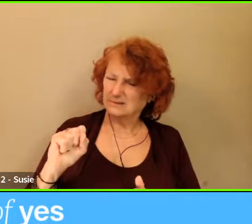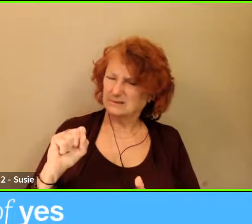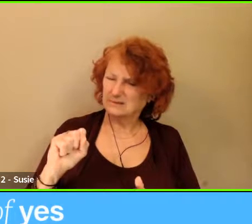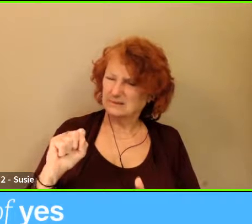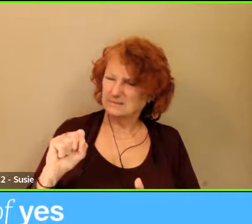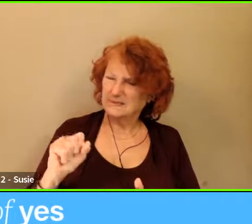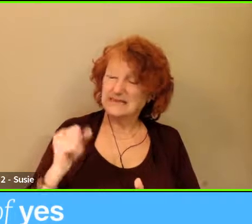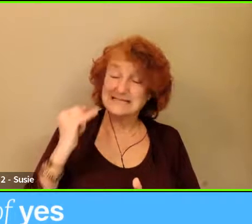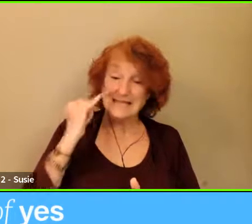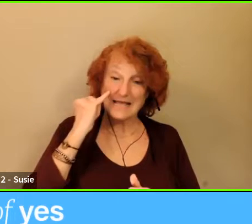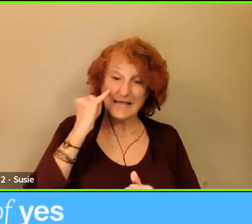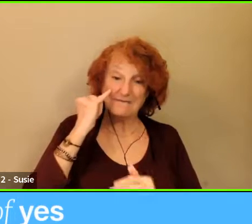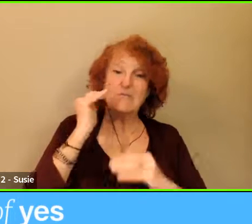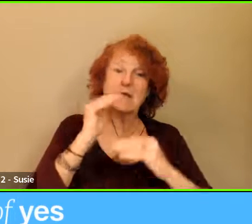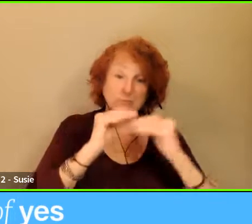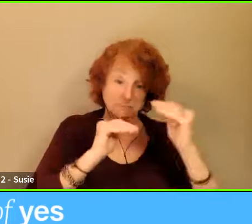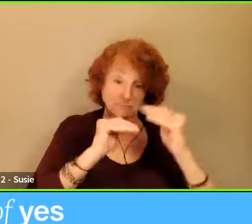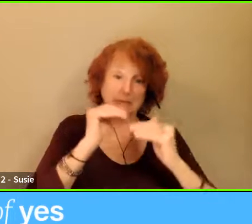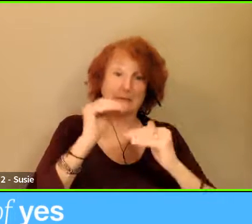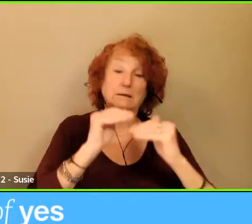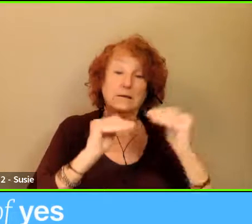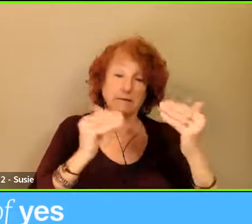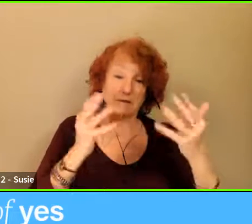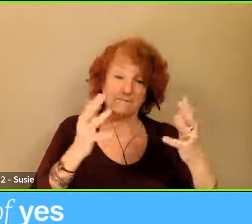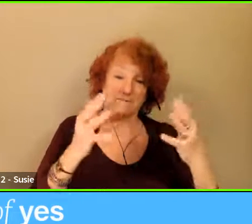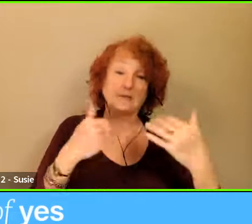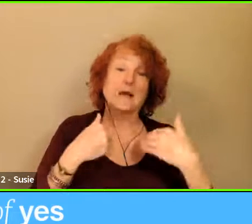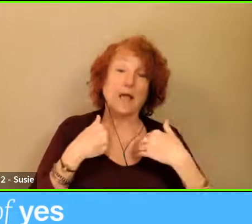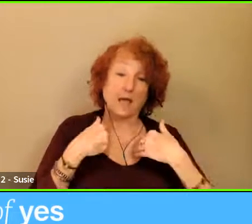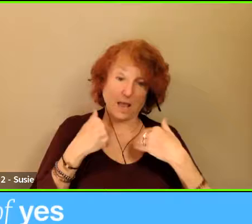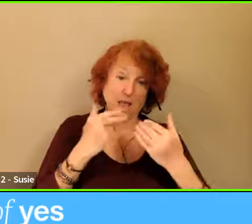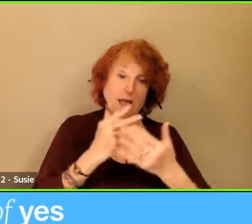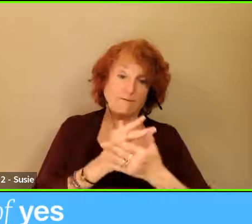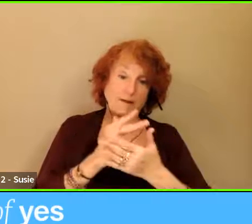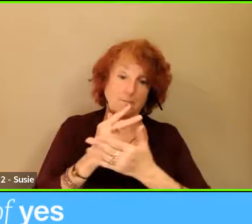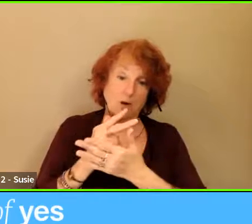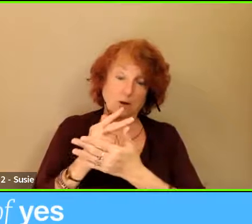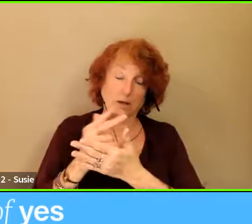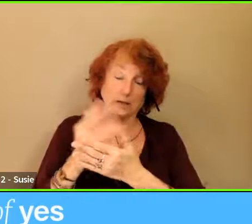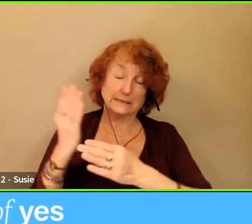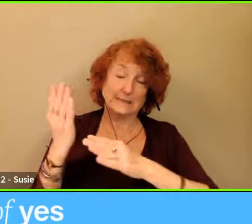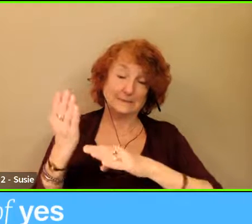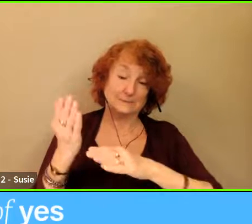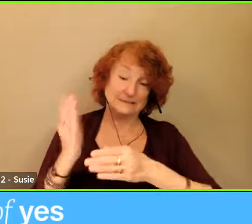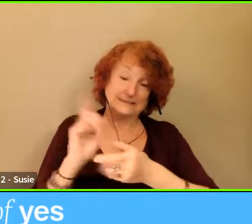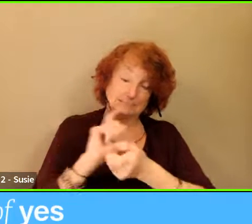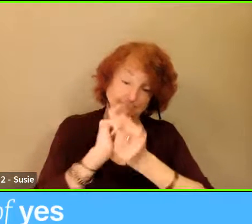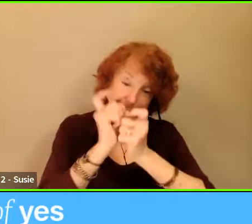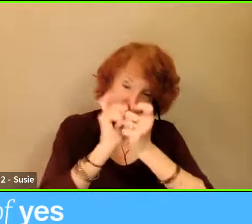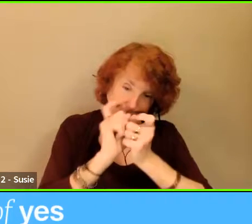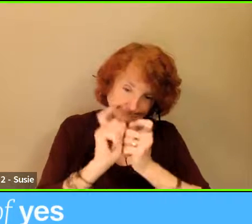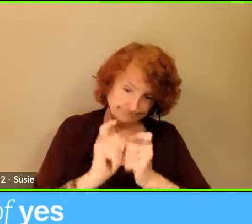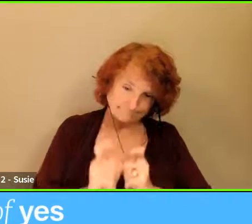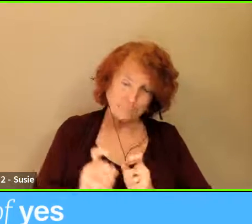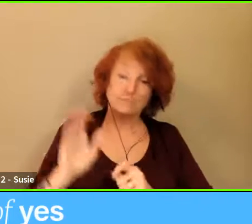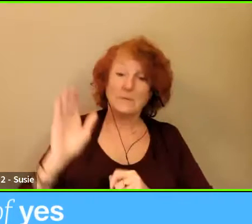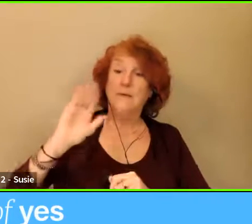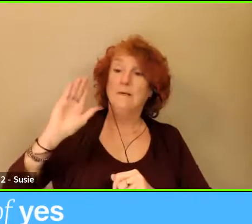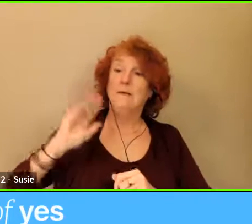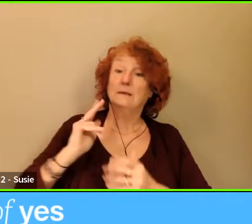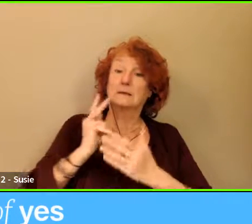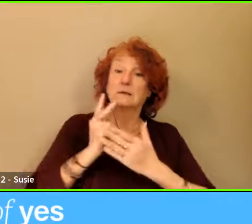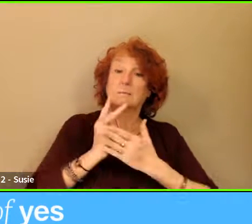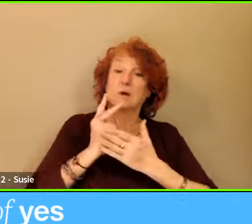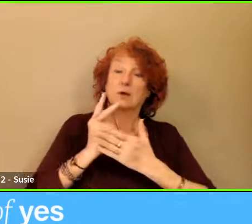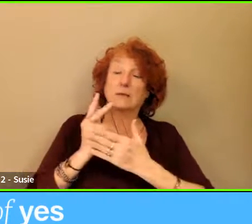is a building that did have parking that is being reconstructed, those former parking